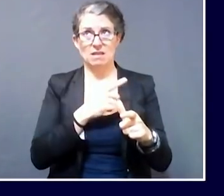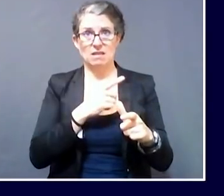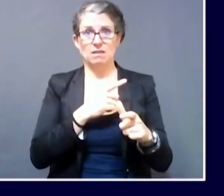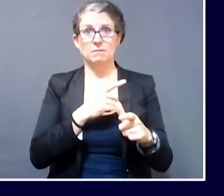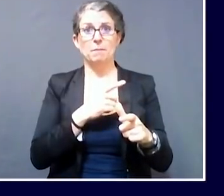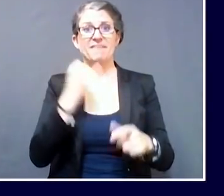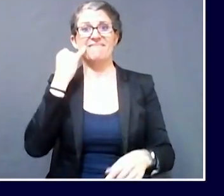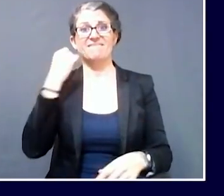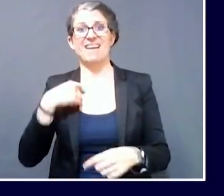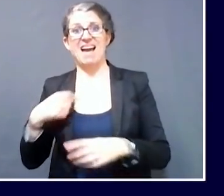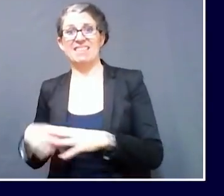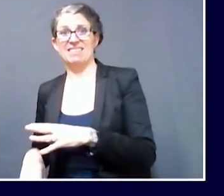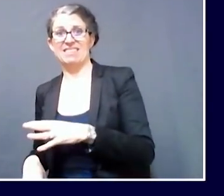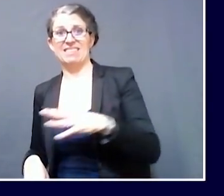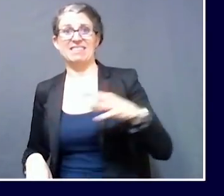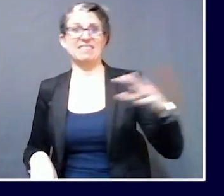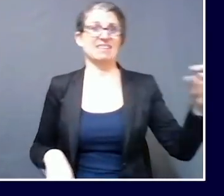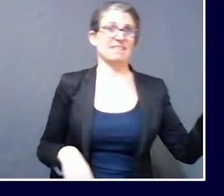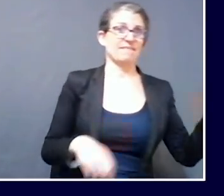sense tells me that's not what it is.